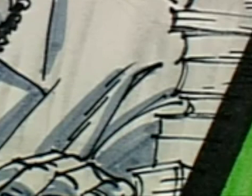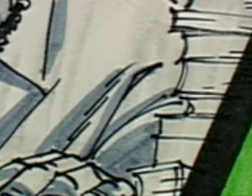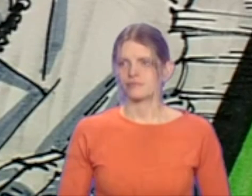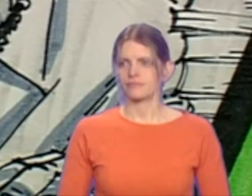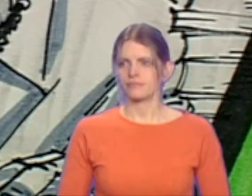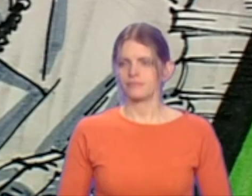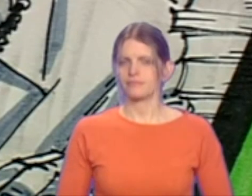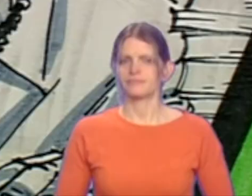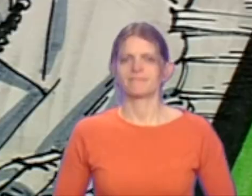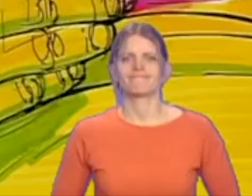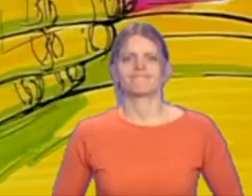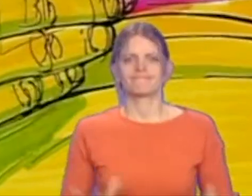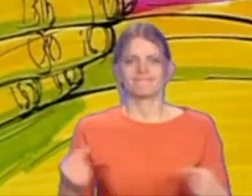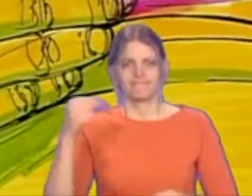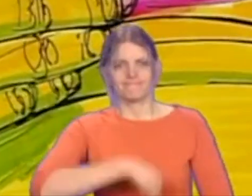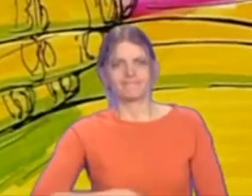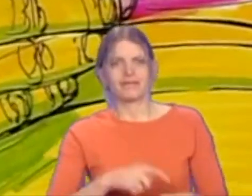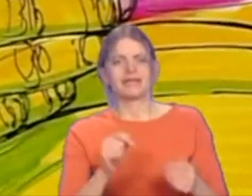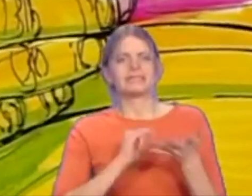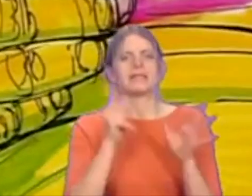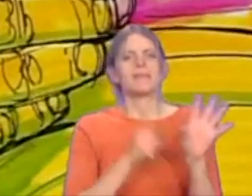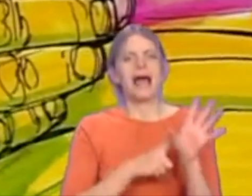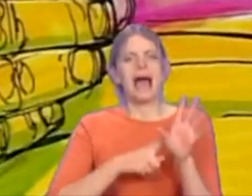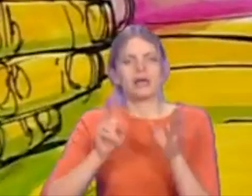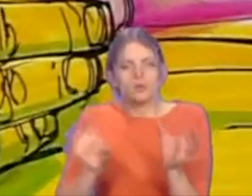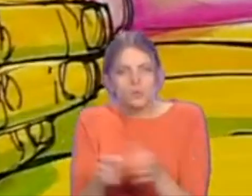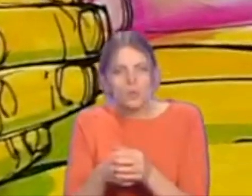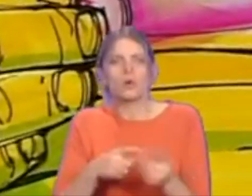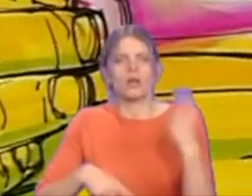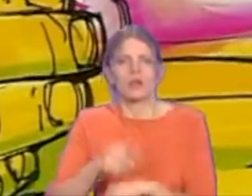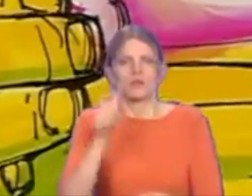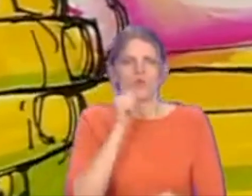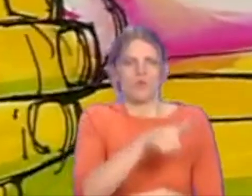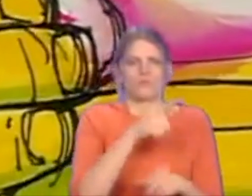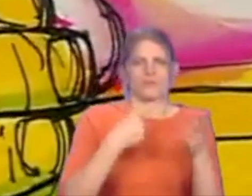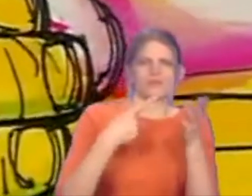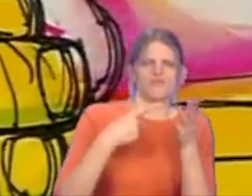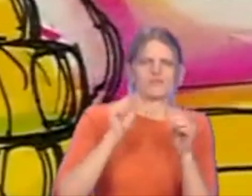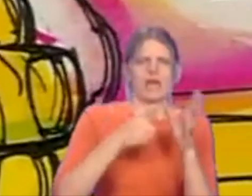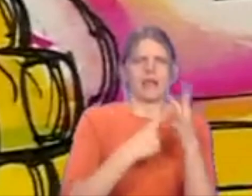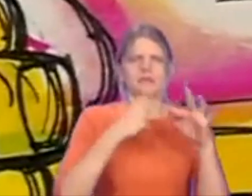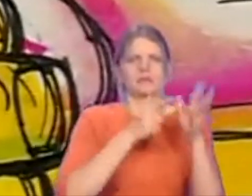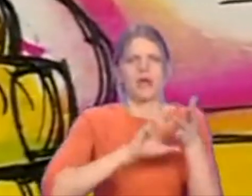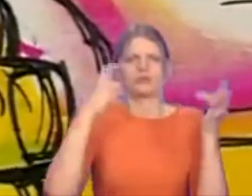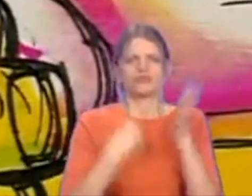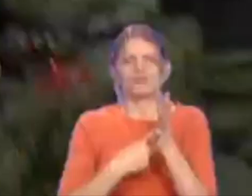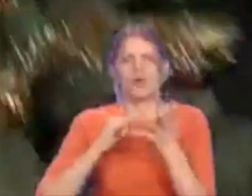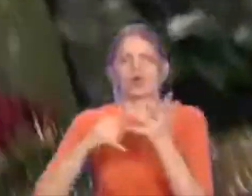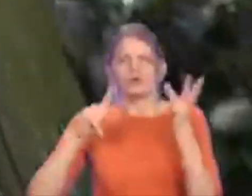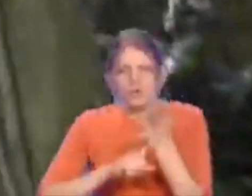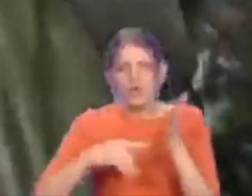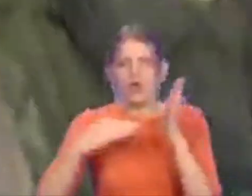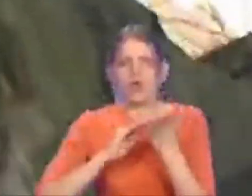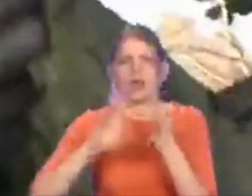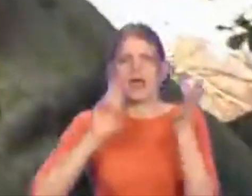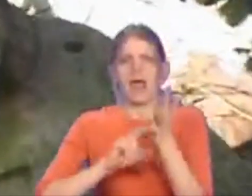Still to come on Spy School, how a poison cream nearly spelled the end for Russian writer Alexander Solzhenitsyn in The Assassination Files,